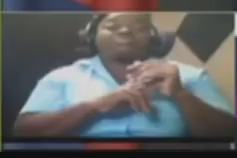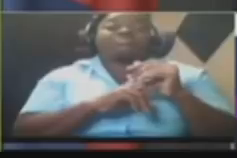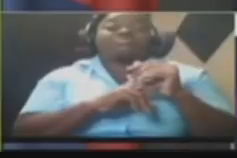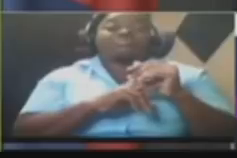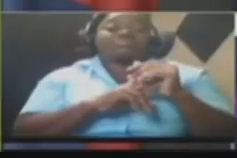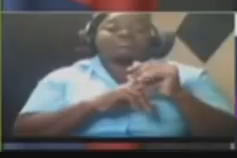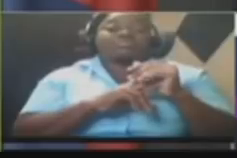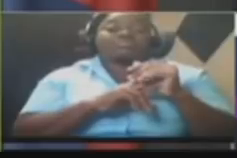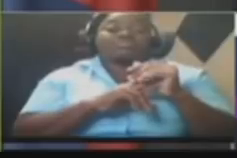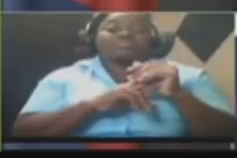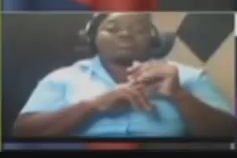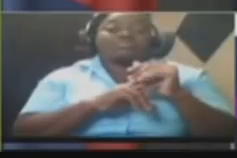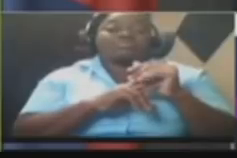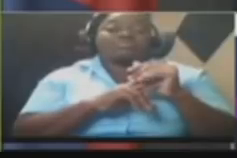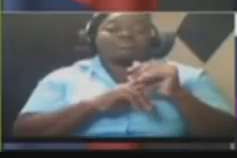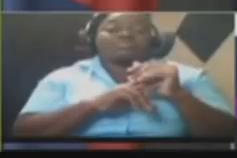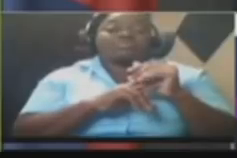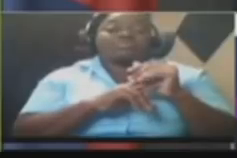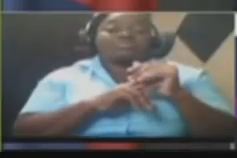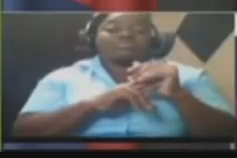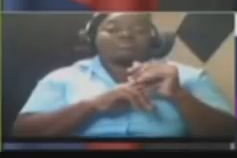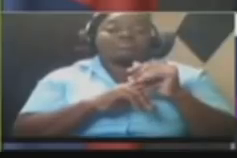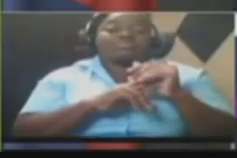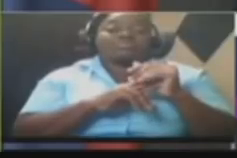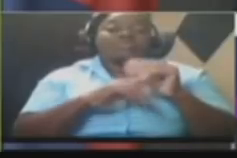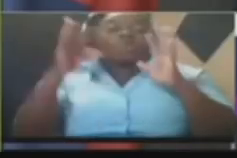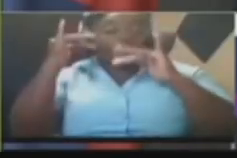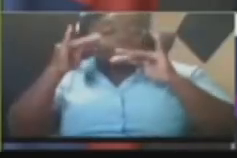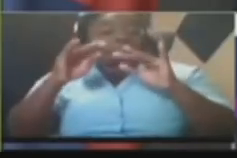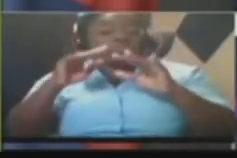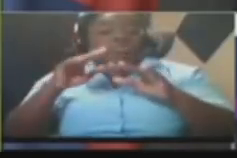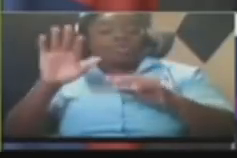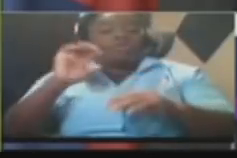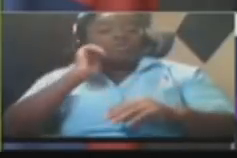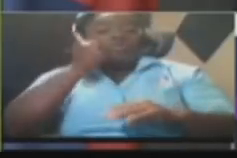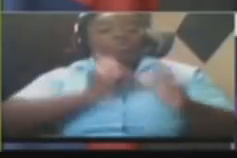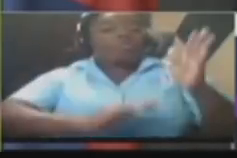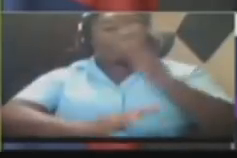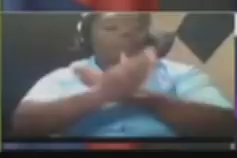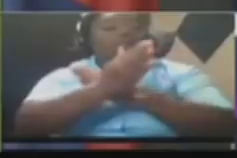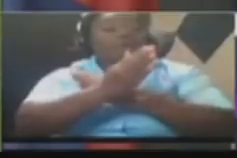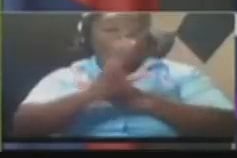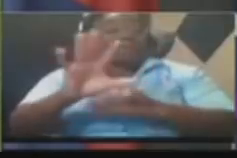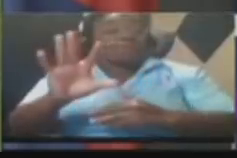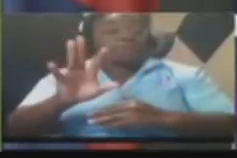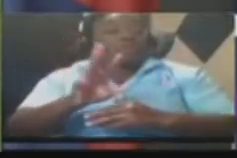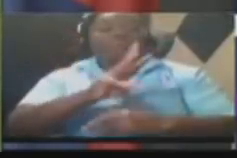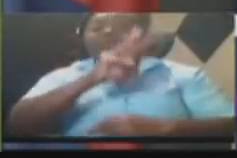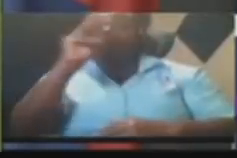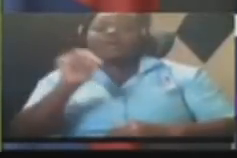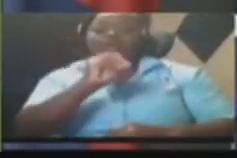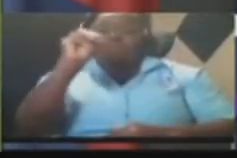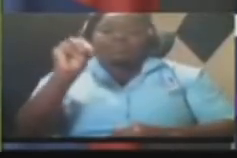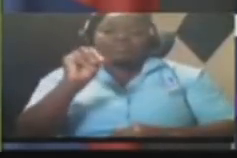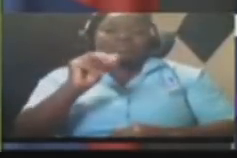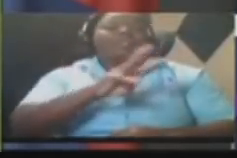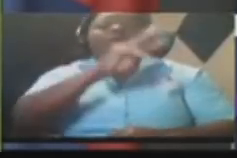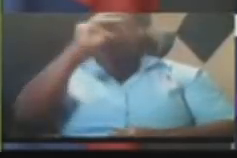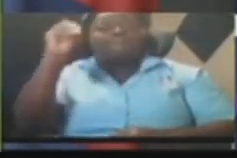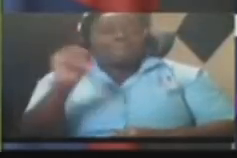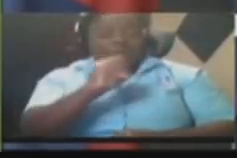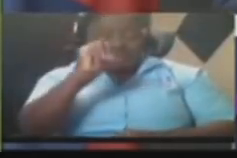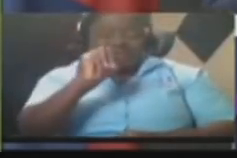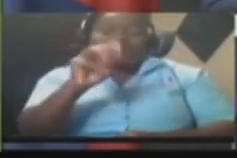And we are expecting our food services to open tomorrow morning at 6? Monday. Tomorrow is Sunday, yeah. Monday